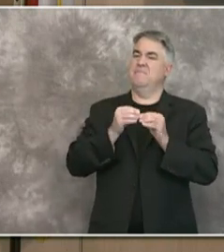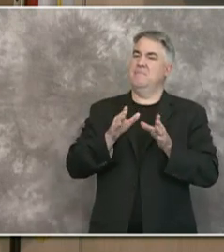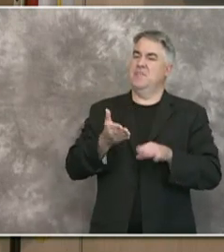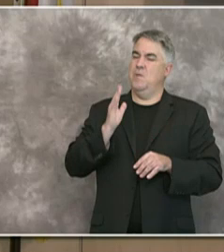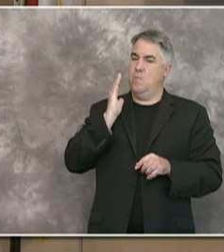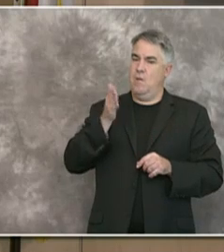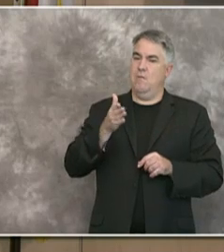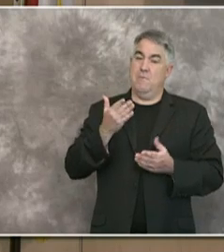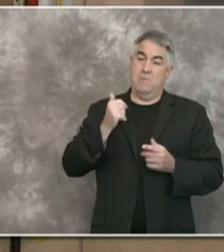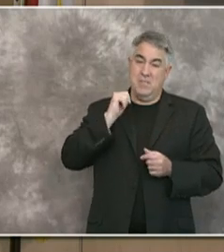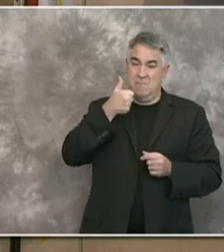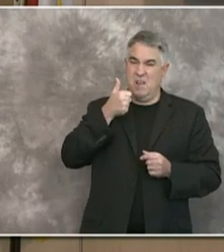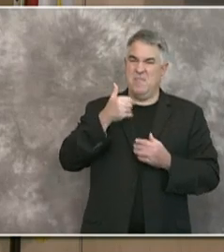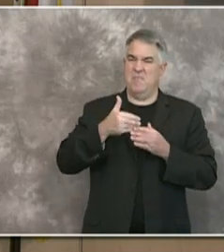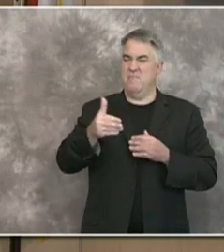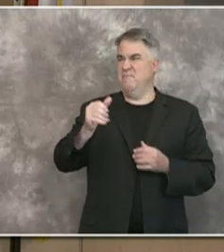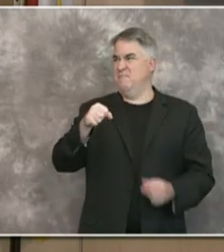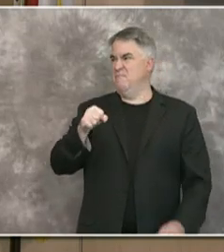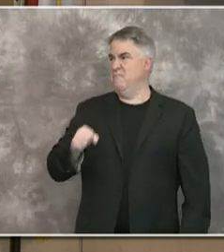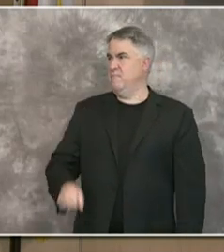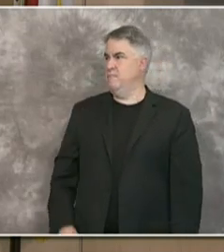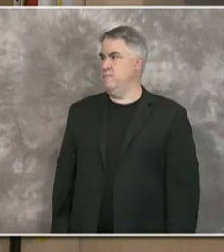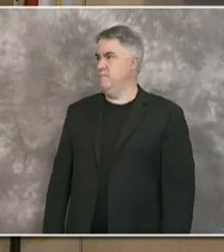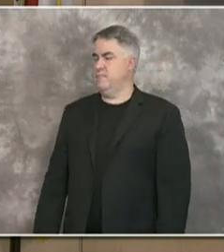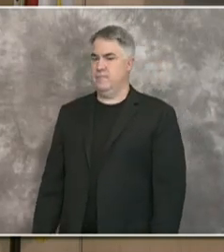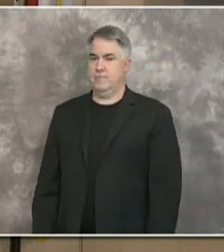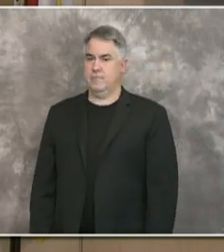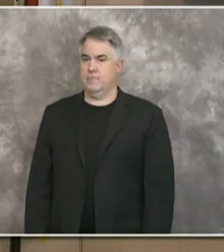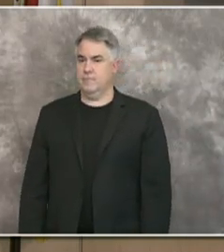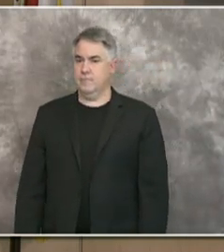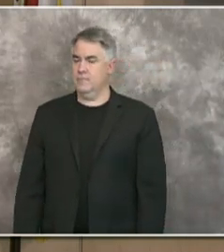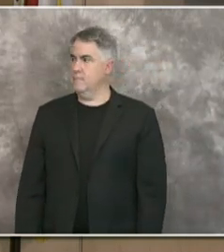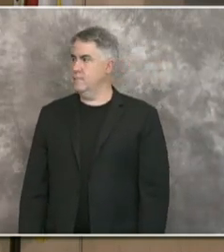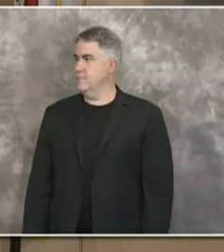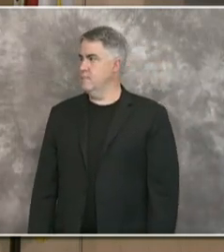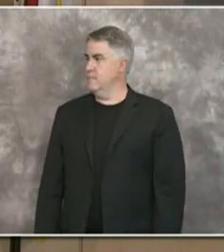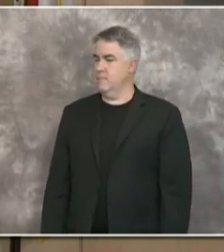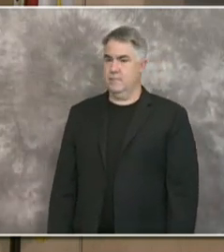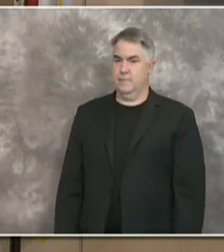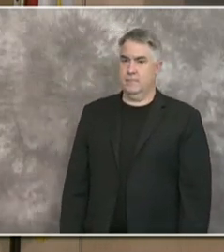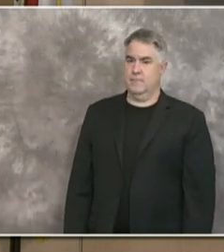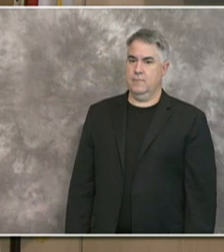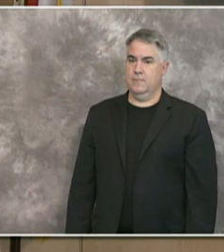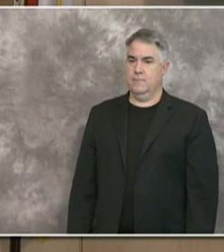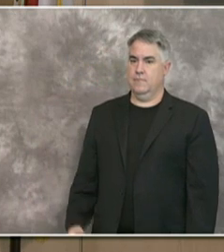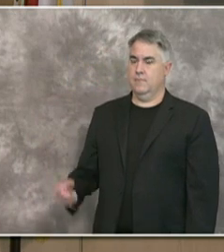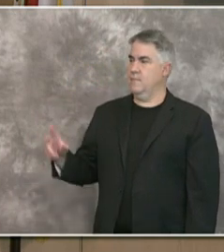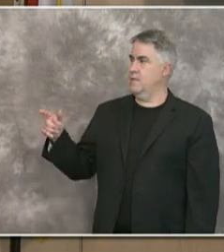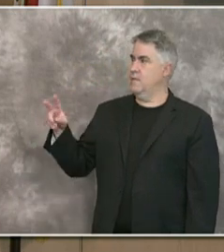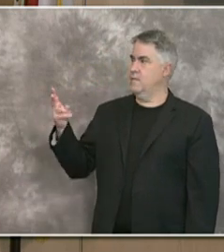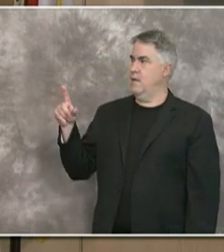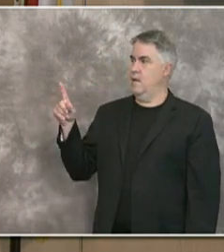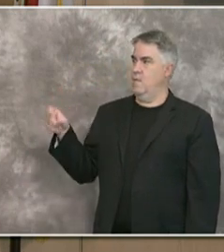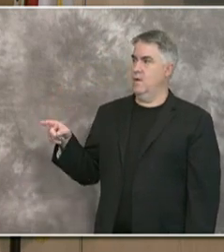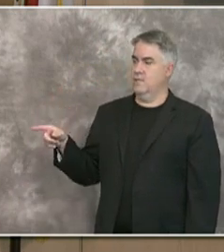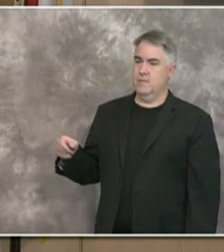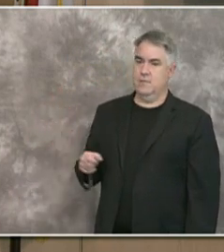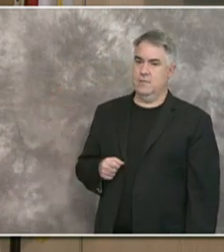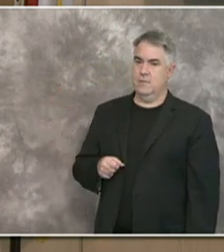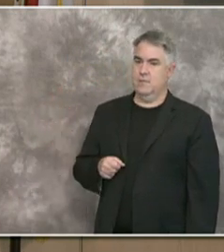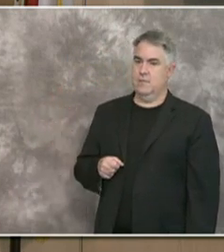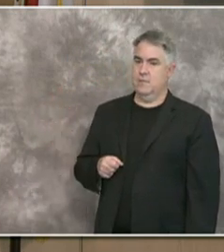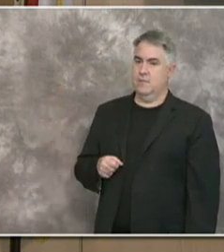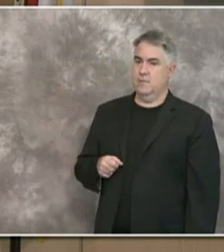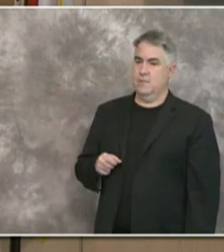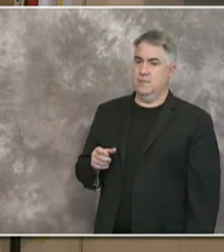and continuing in the week. Okay. And the second part, the county announced earlier this month that tennis courts could open